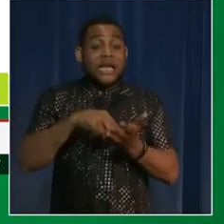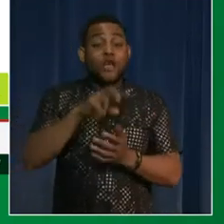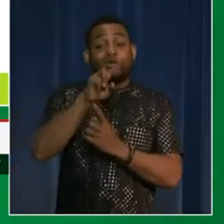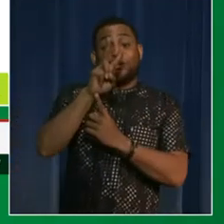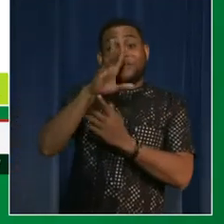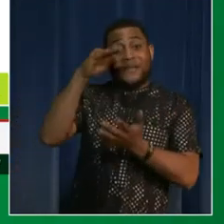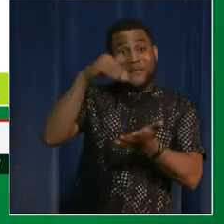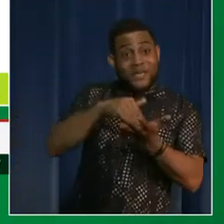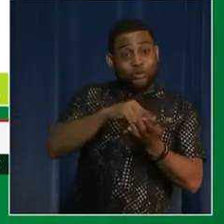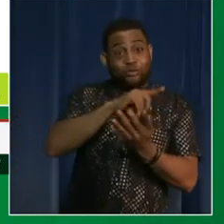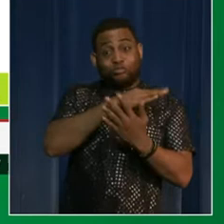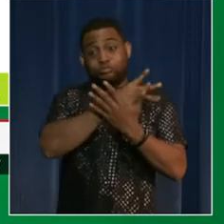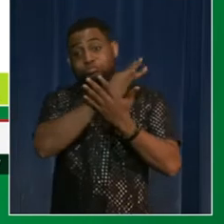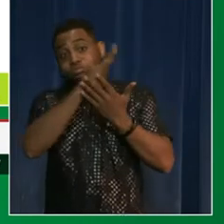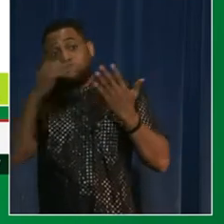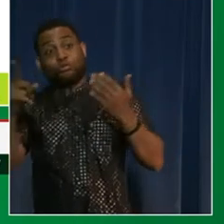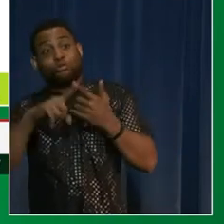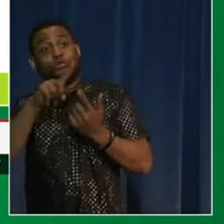to